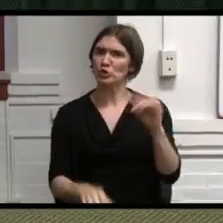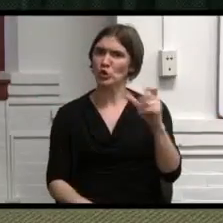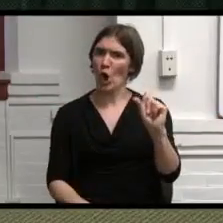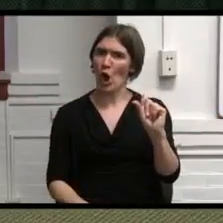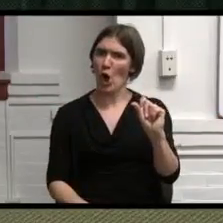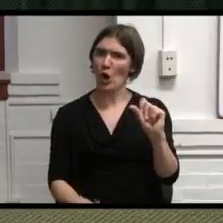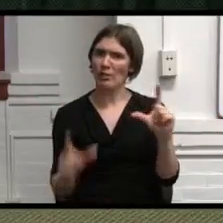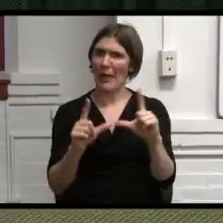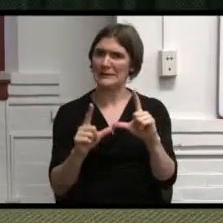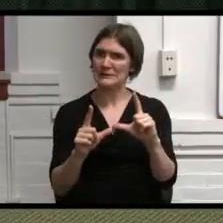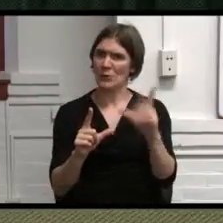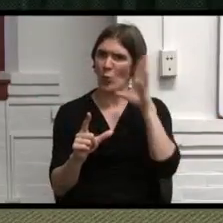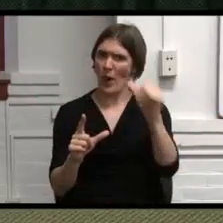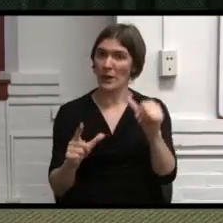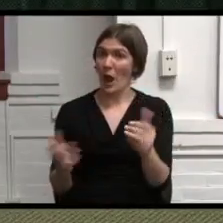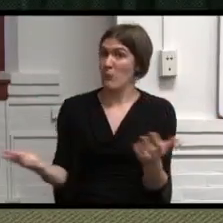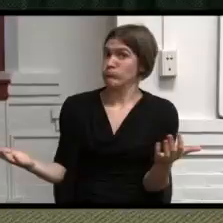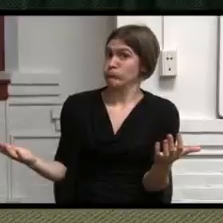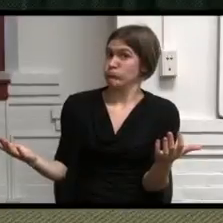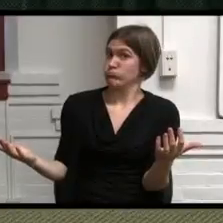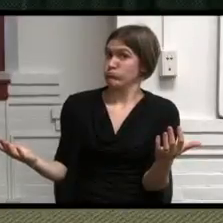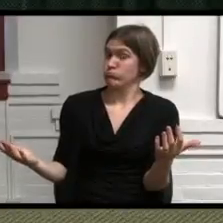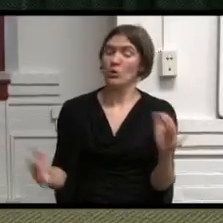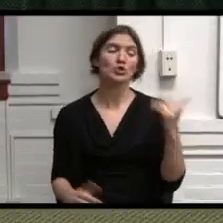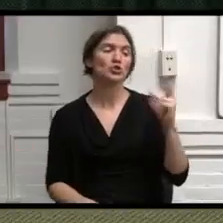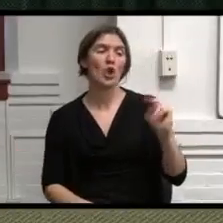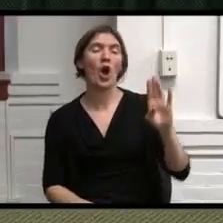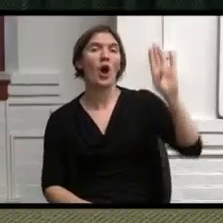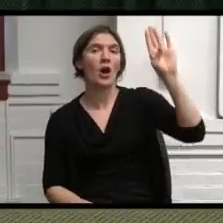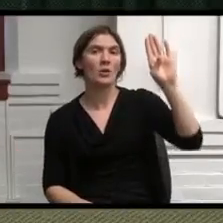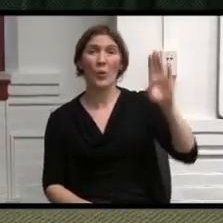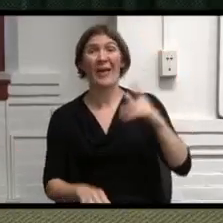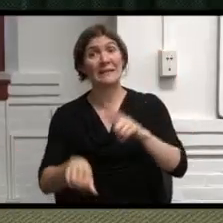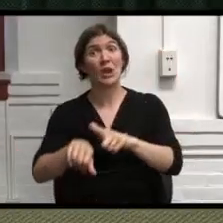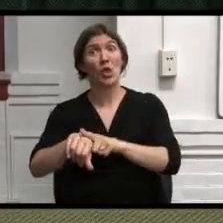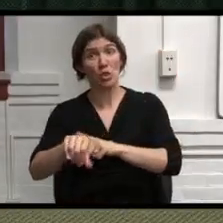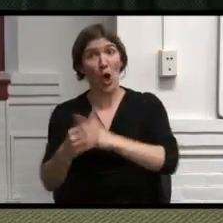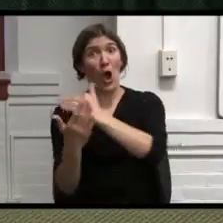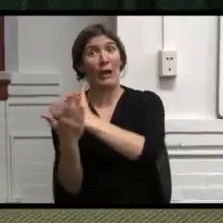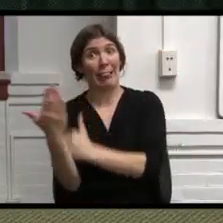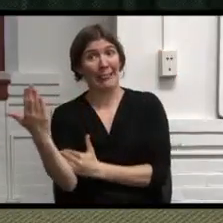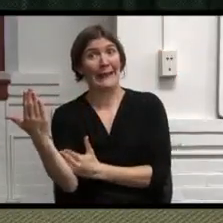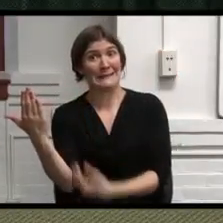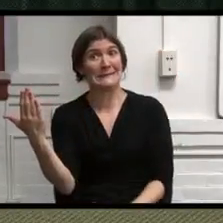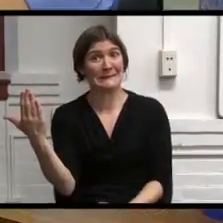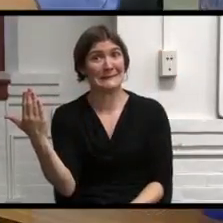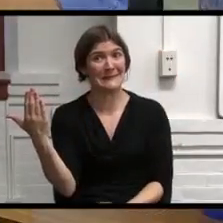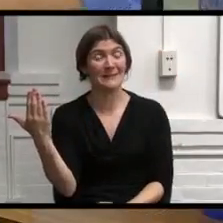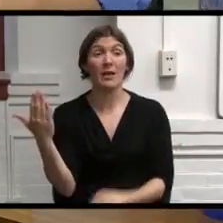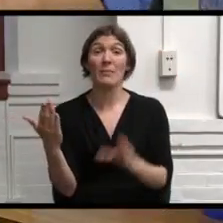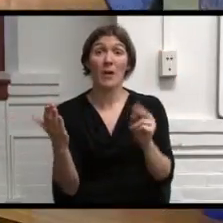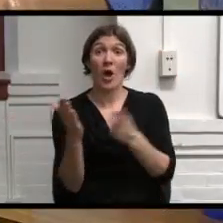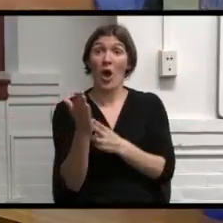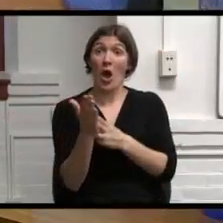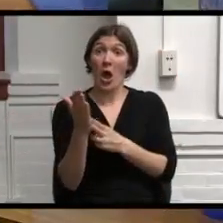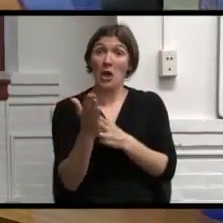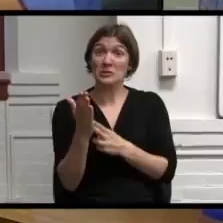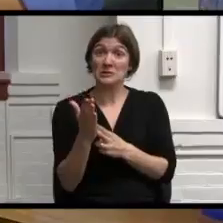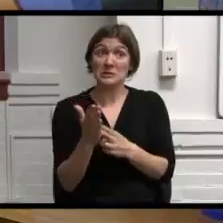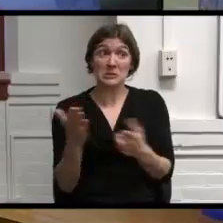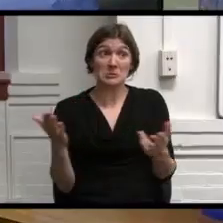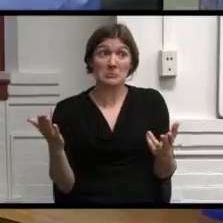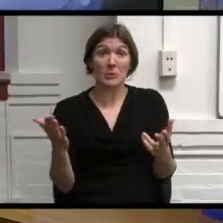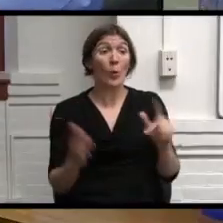What, Not entirely sure. I think for one reason Unfortunately, is we it's a don't, fairly long list, but I really don't know why we don't do that. Sometimes